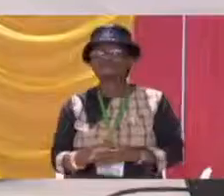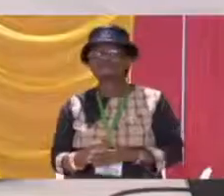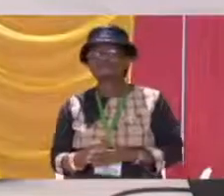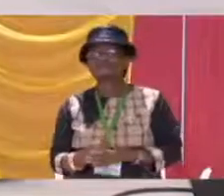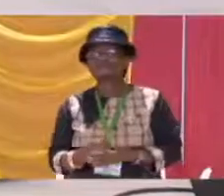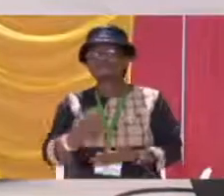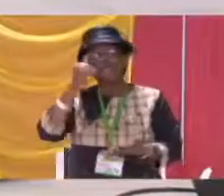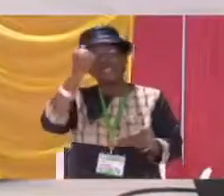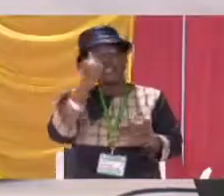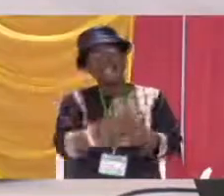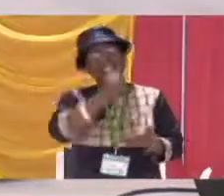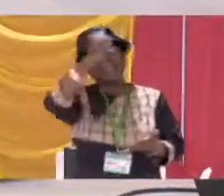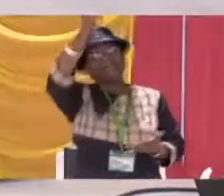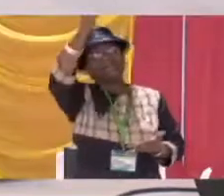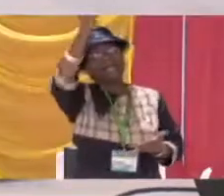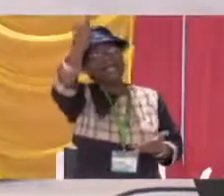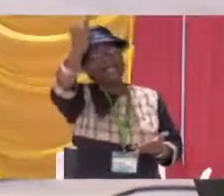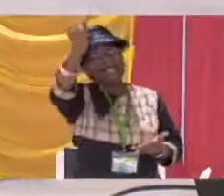Oju oni ti yin.